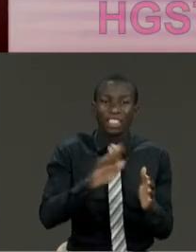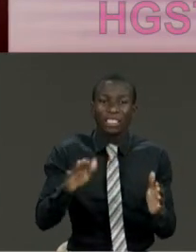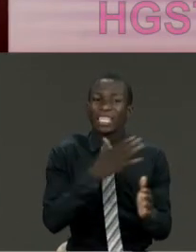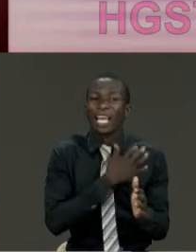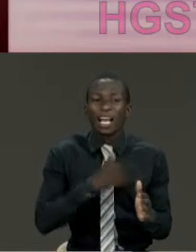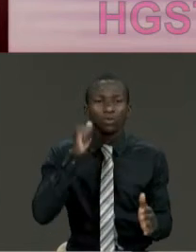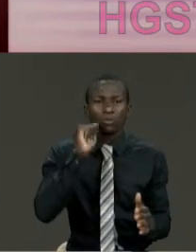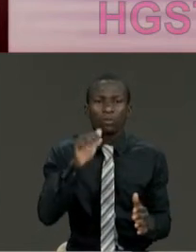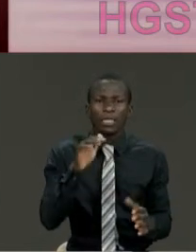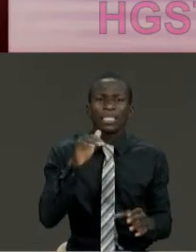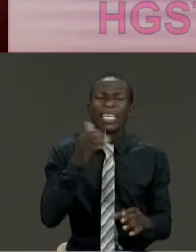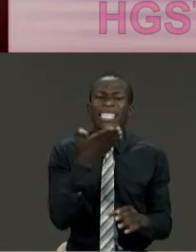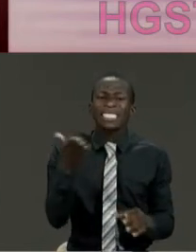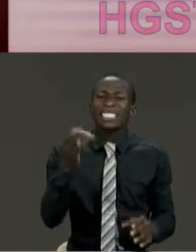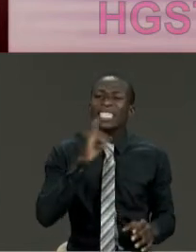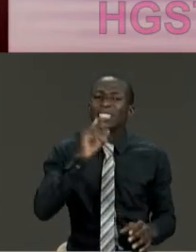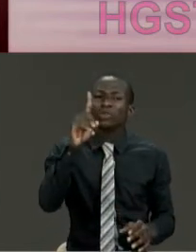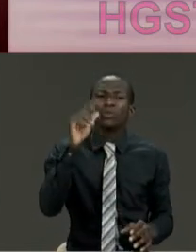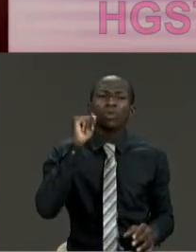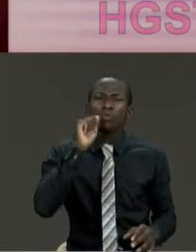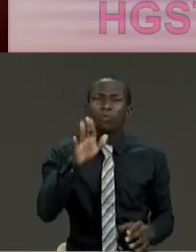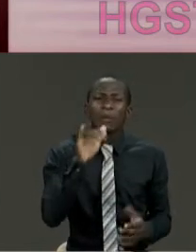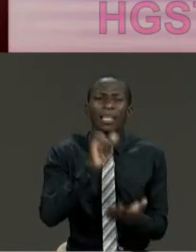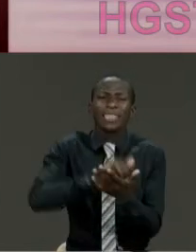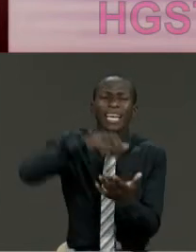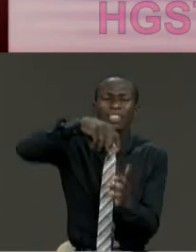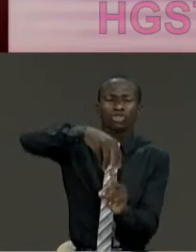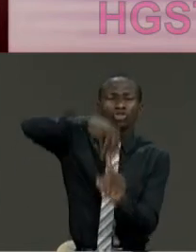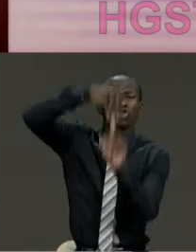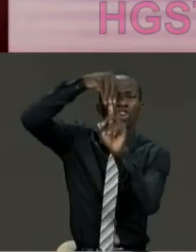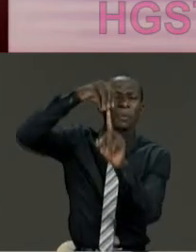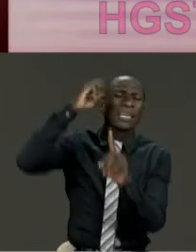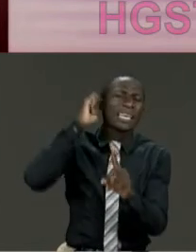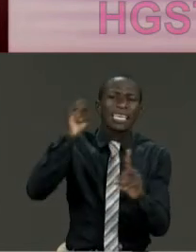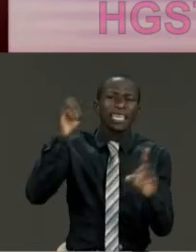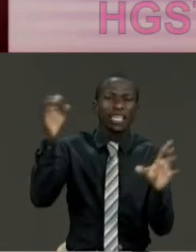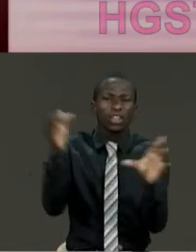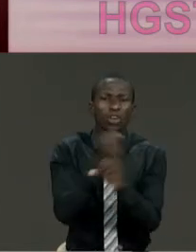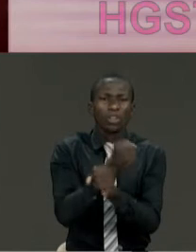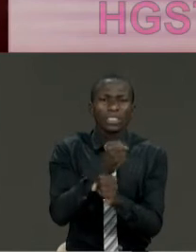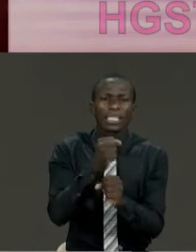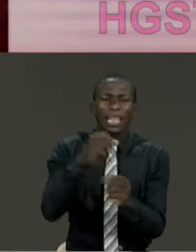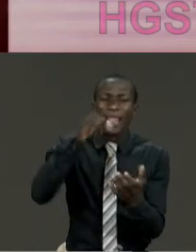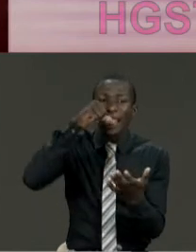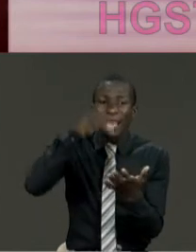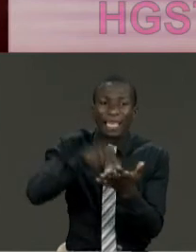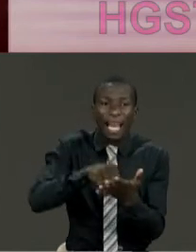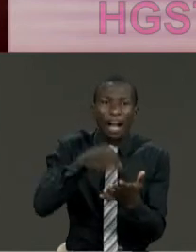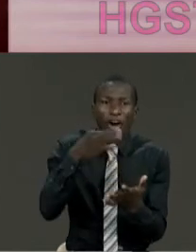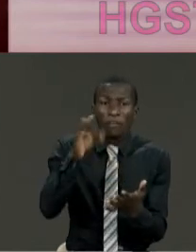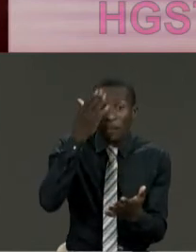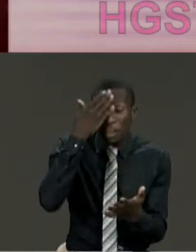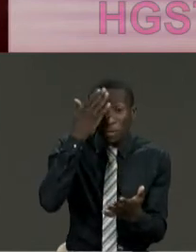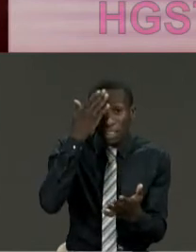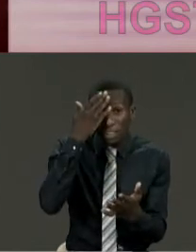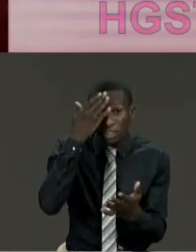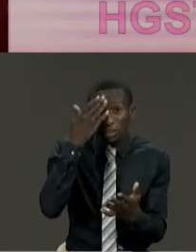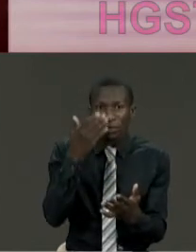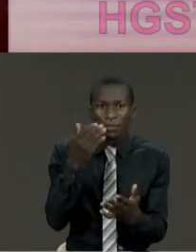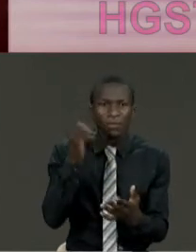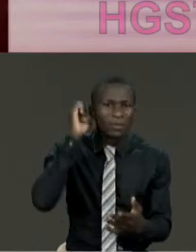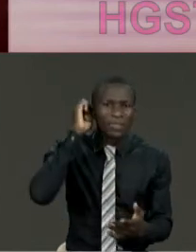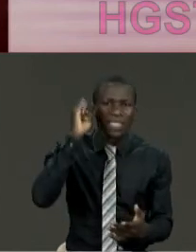there's a woman that stood out, and he got a letter of recommendation from Paul where she was going.